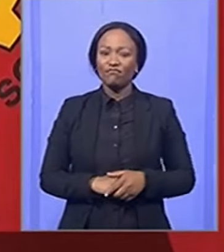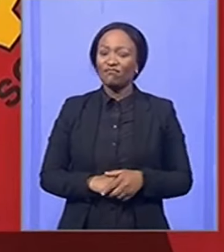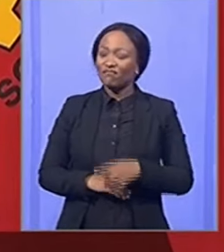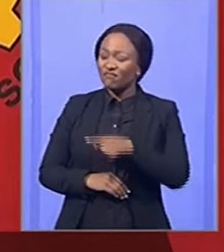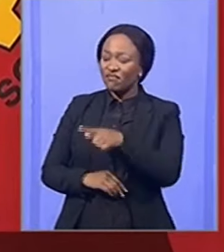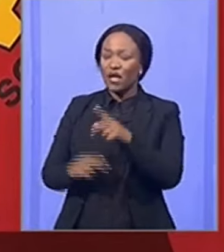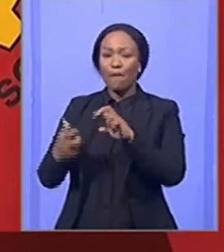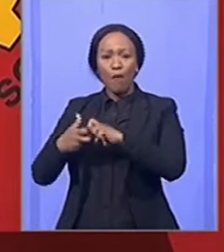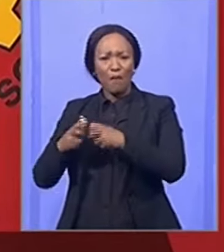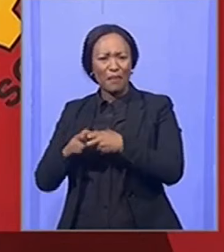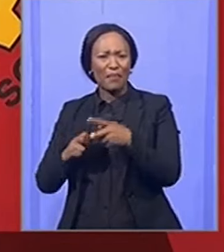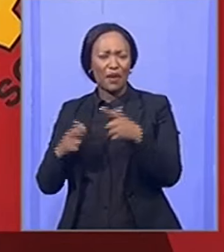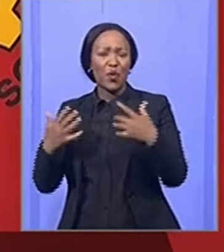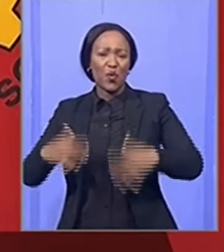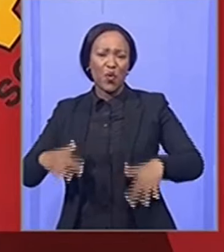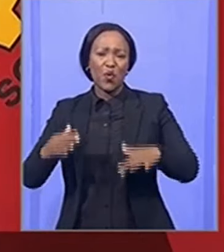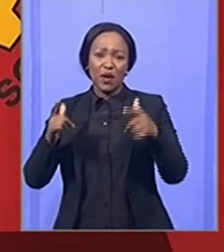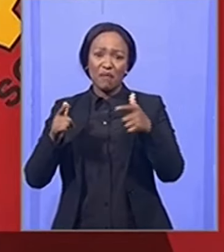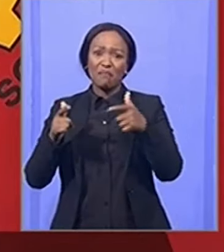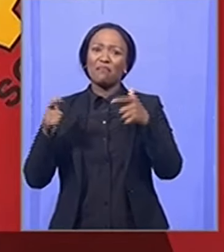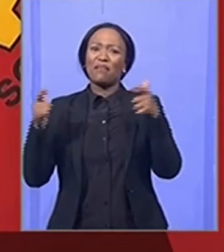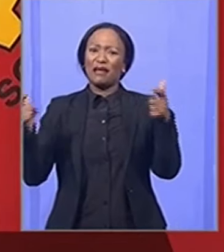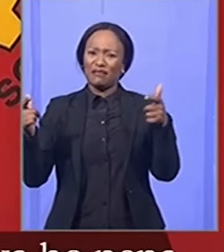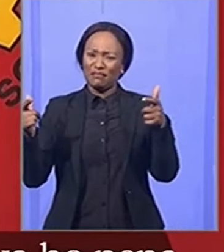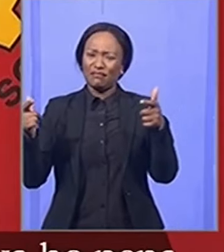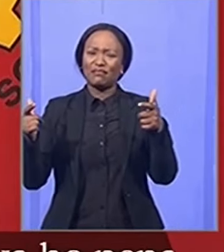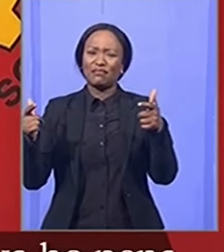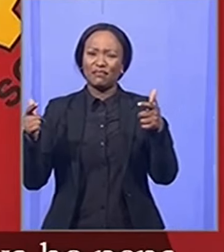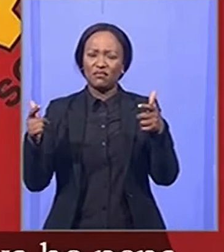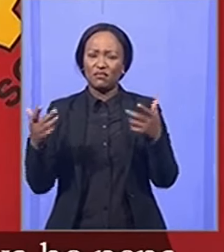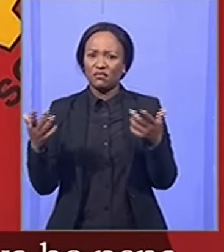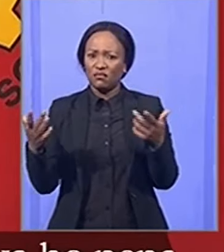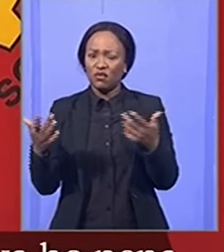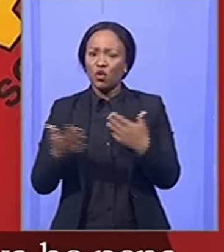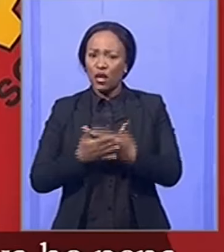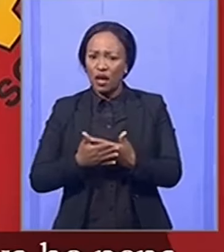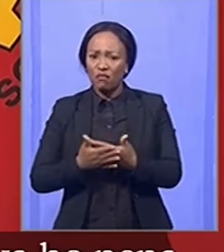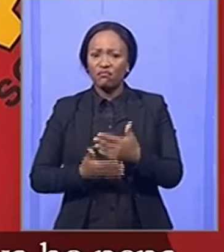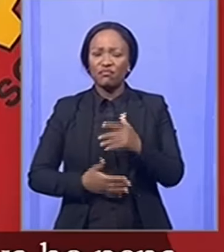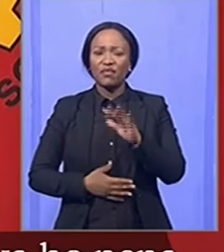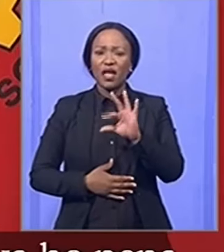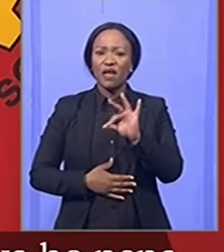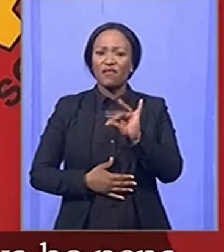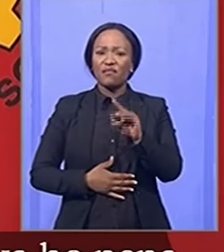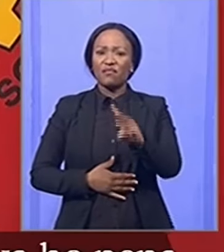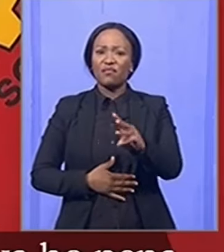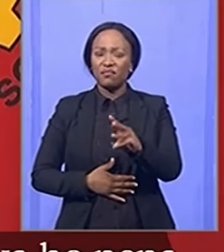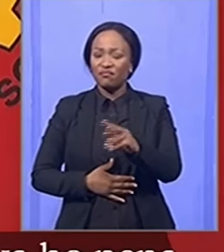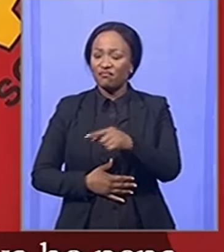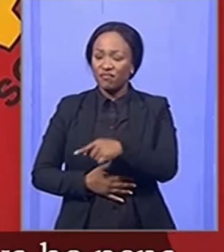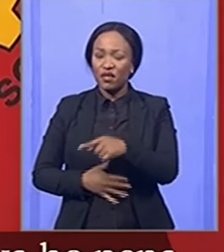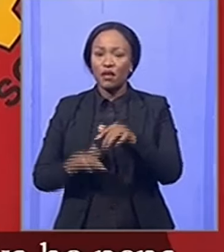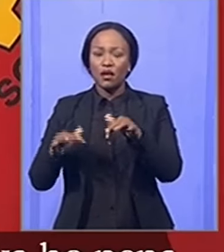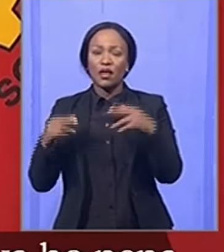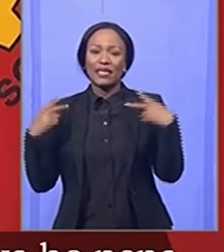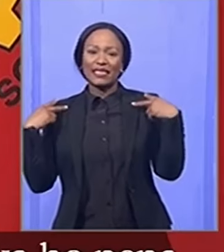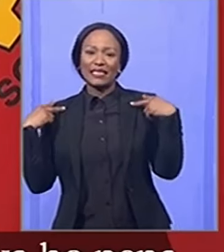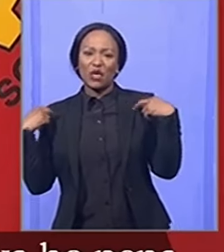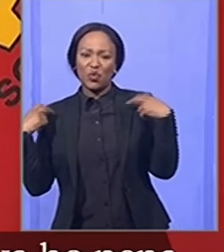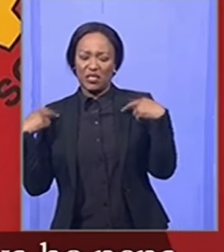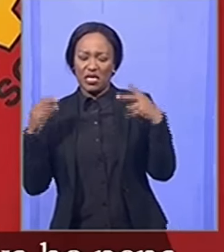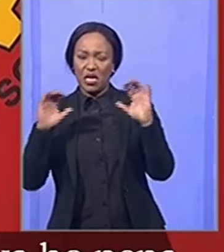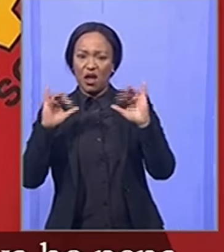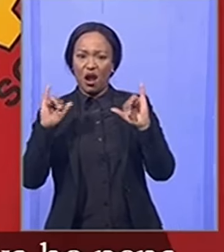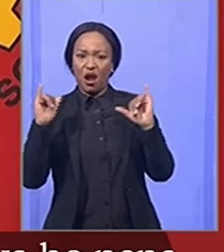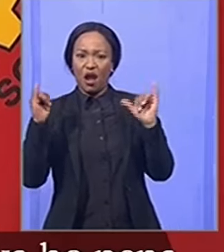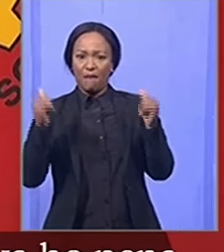tsela makatsang hobane o ka fumana gore letsatsi re sebetsana le bahiri ba thibelang basebetsi go ba